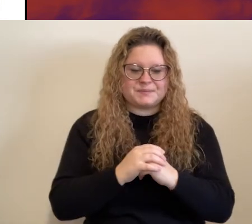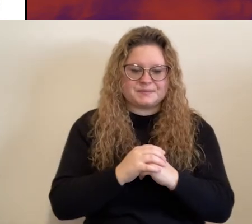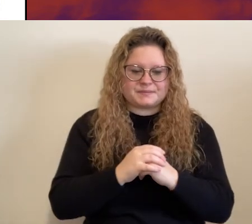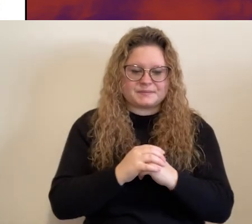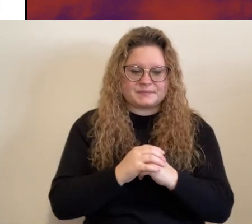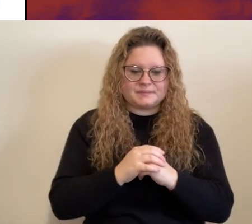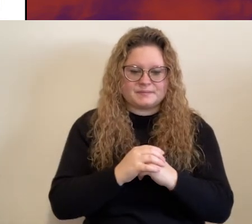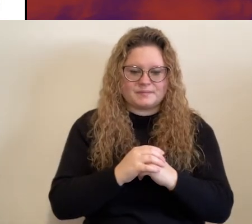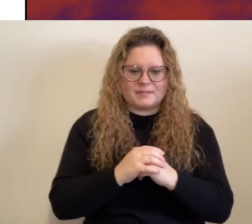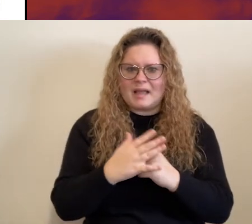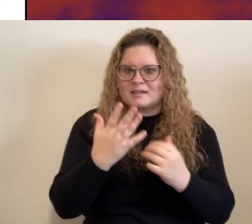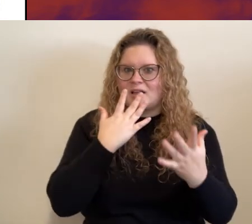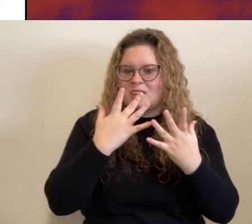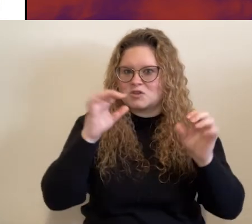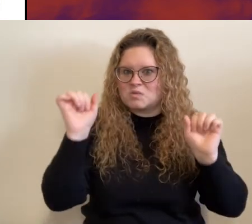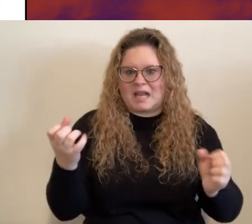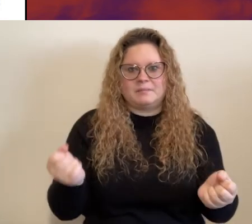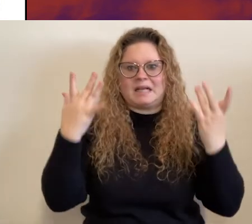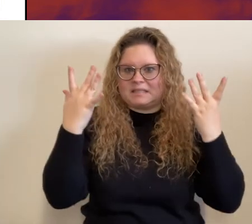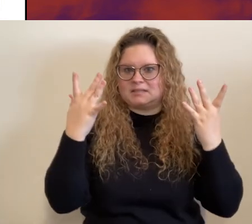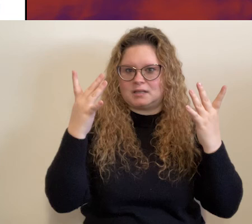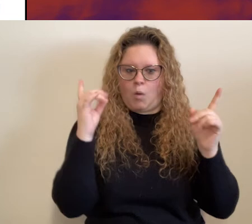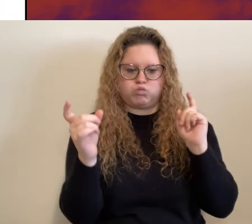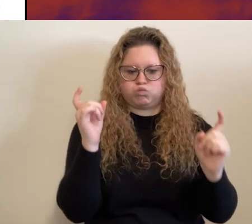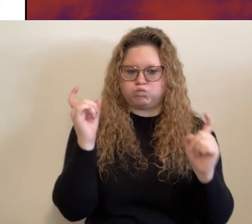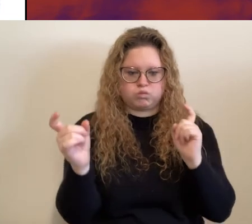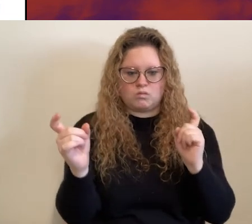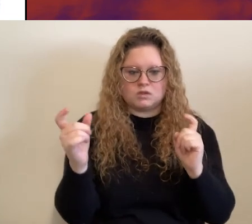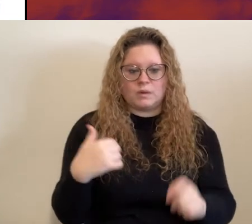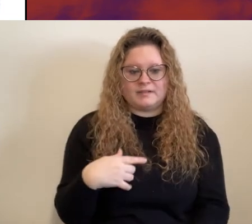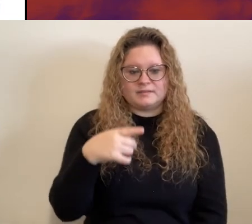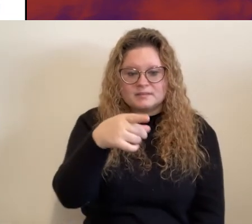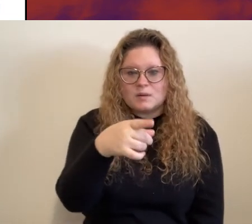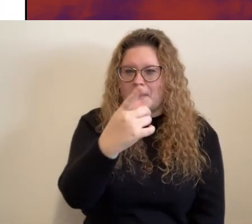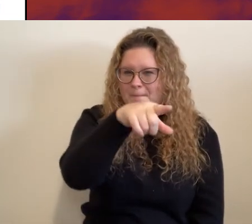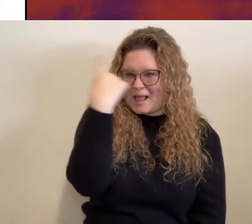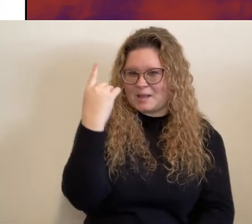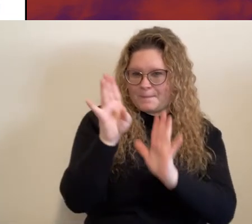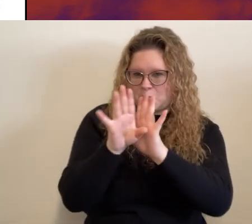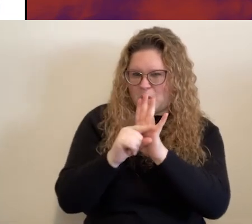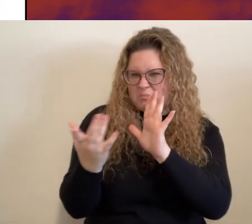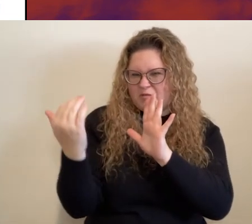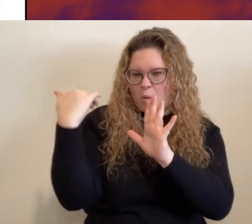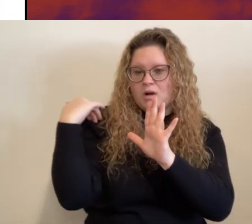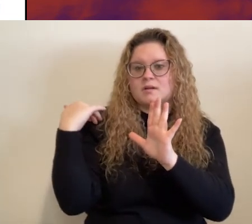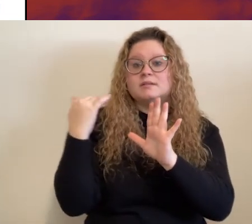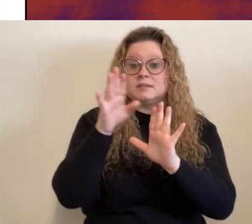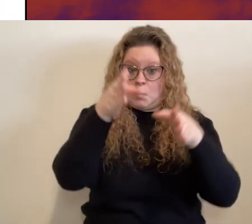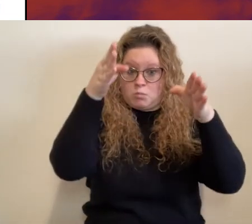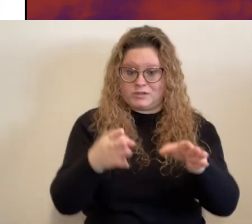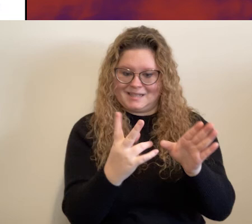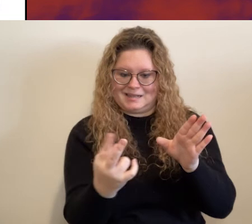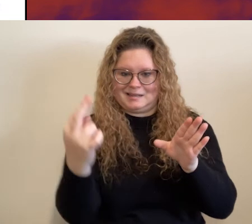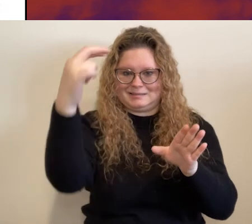with colors. So instead of me just having him with the black background that he had, I cut him out. I made sure that there was like some